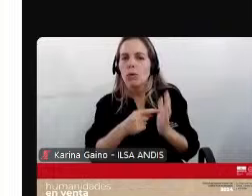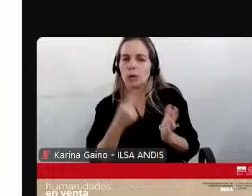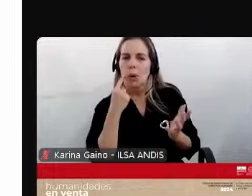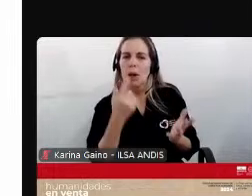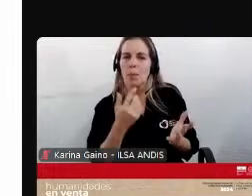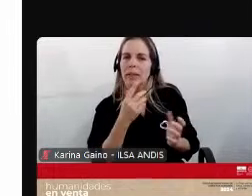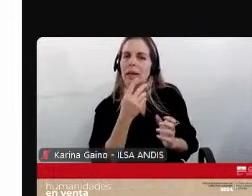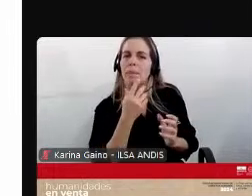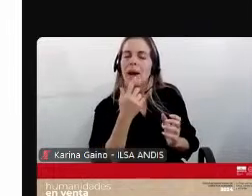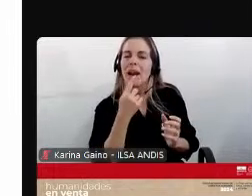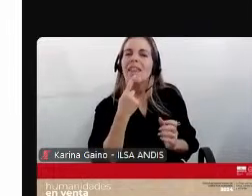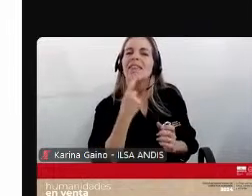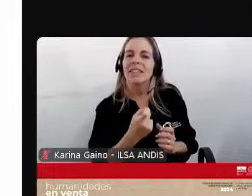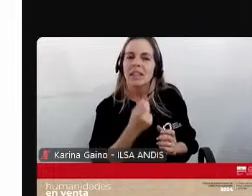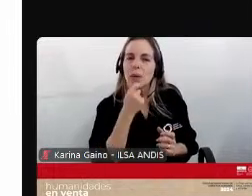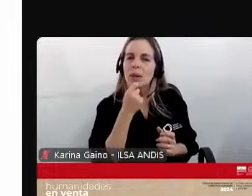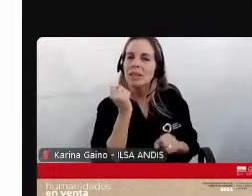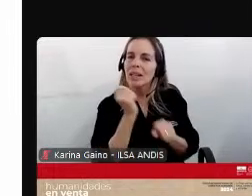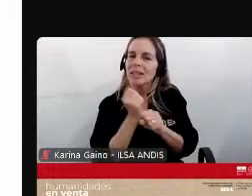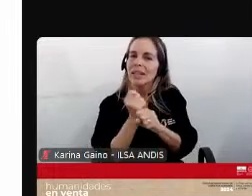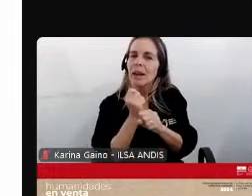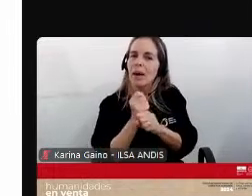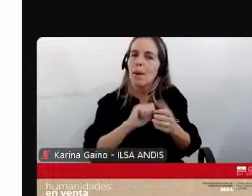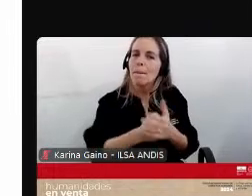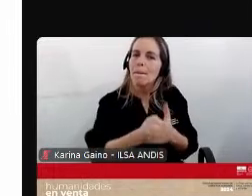to 2008,